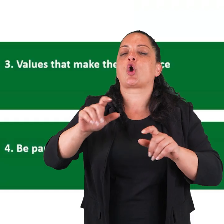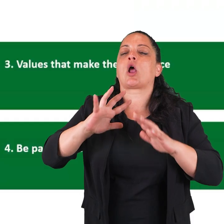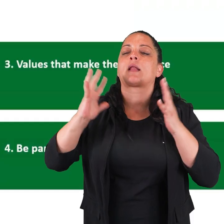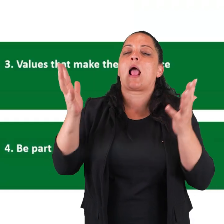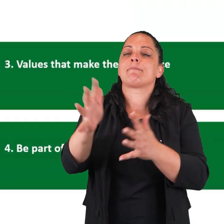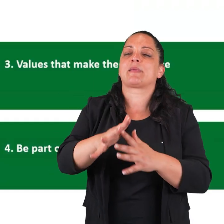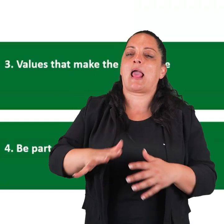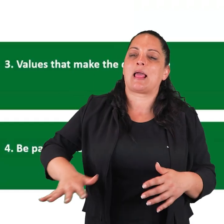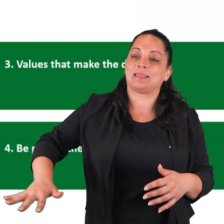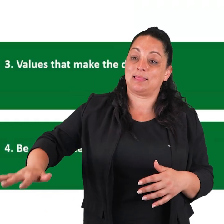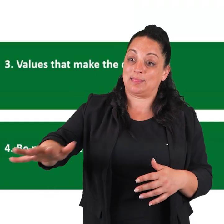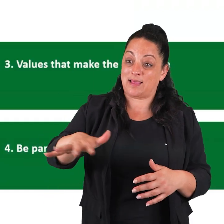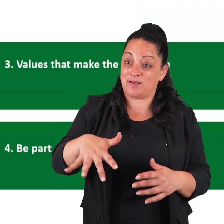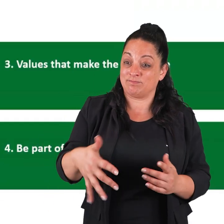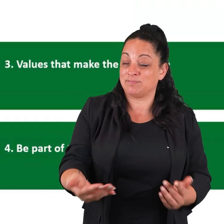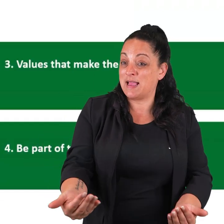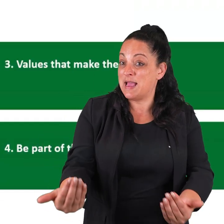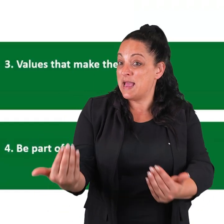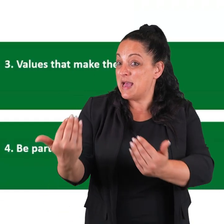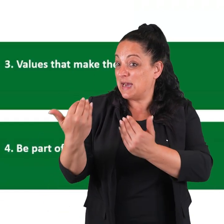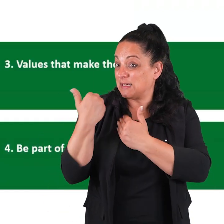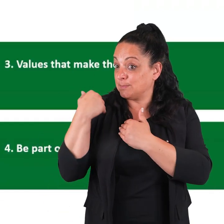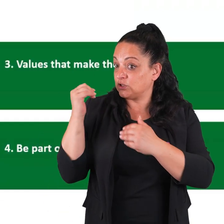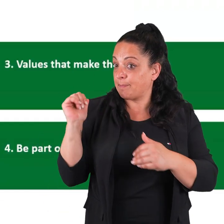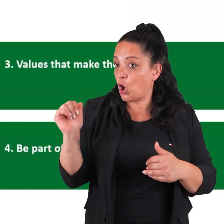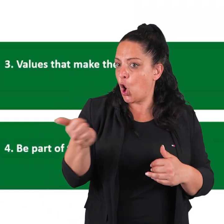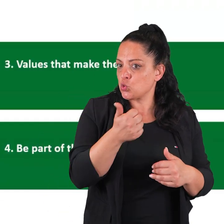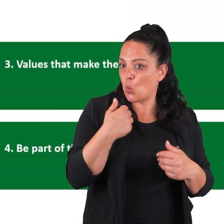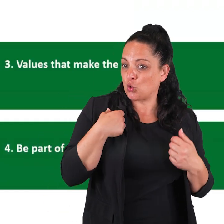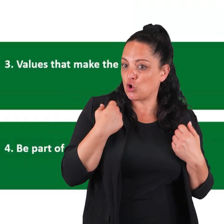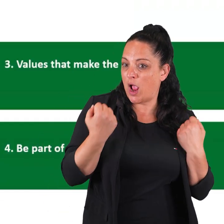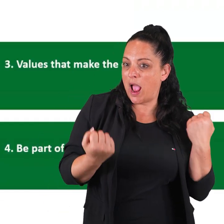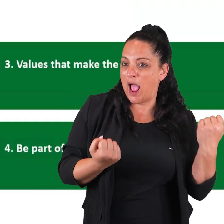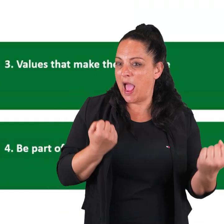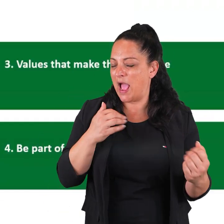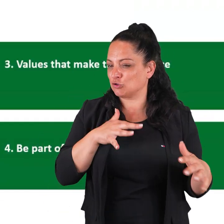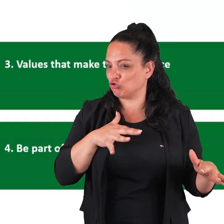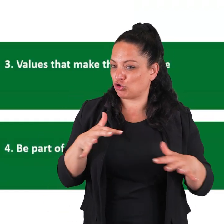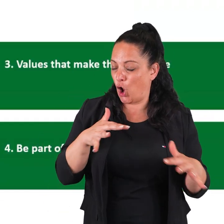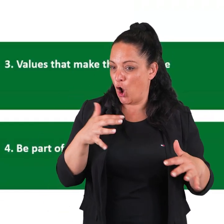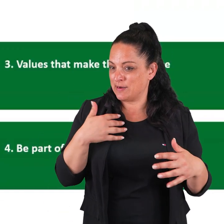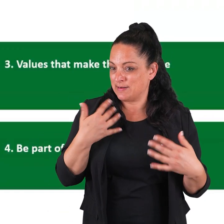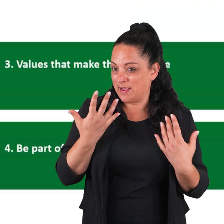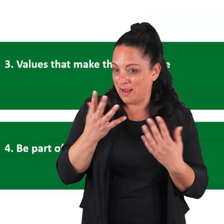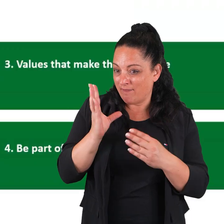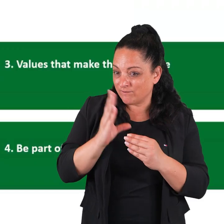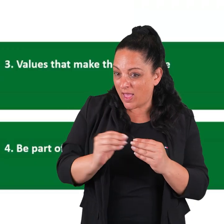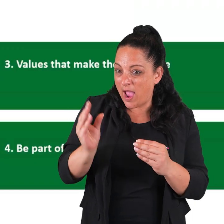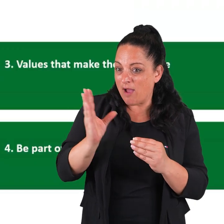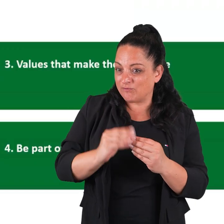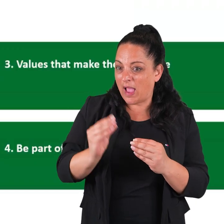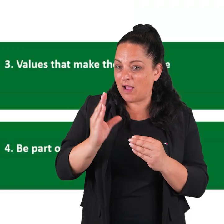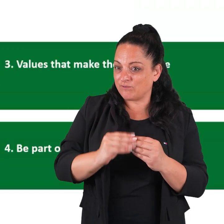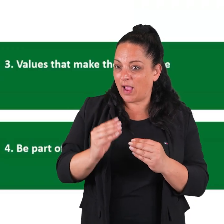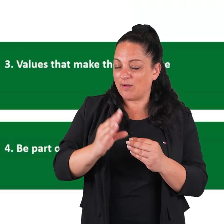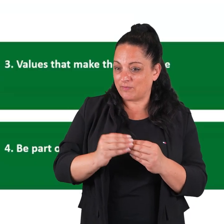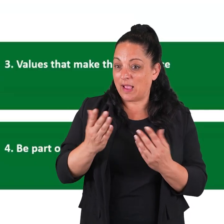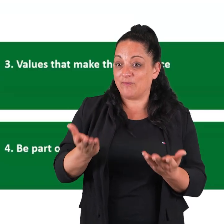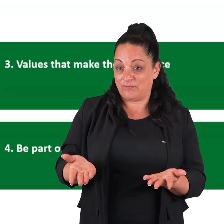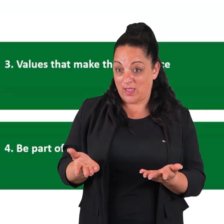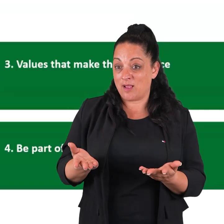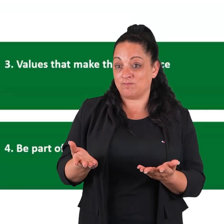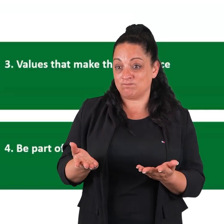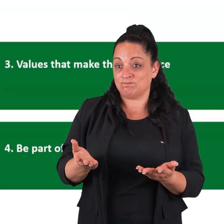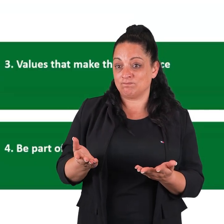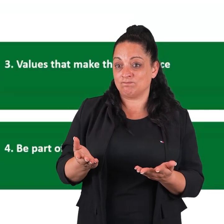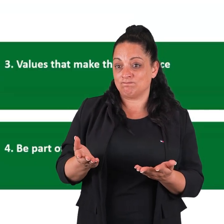to have a responsibility of what we do, of the actions that we put into practice.